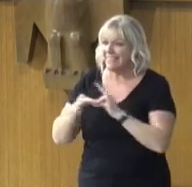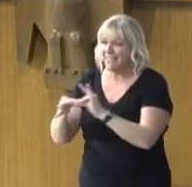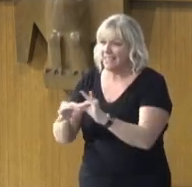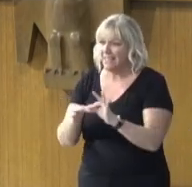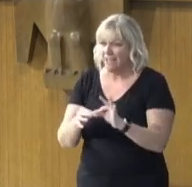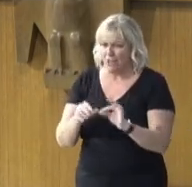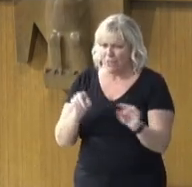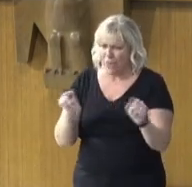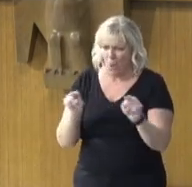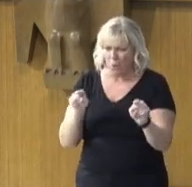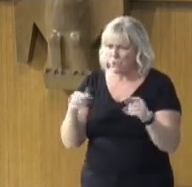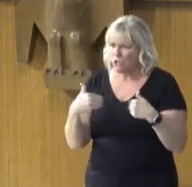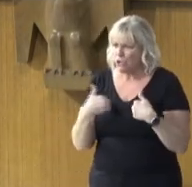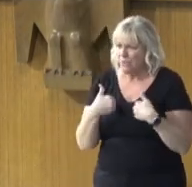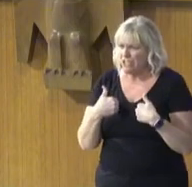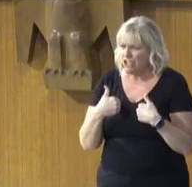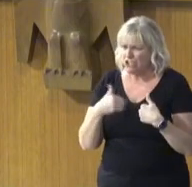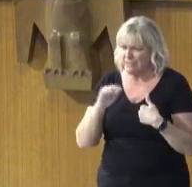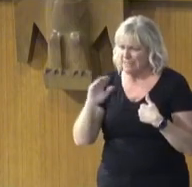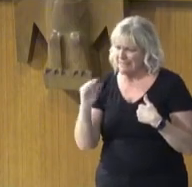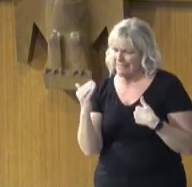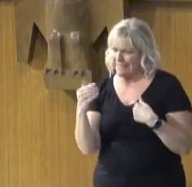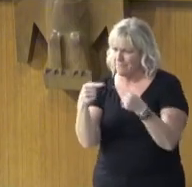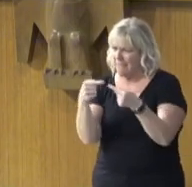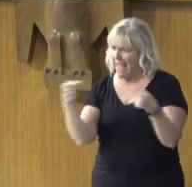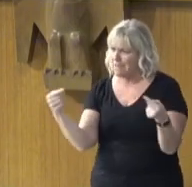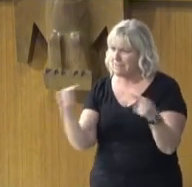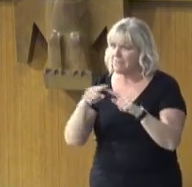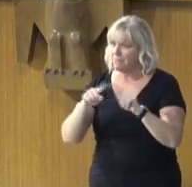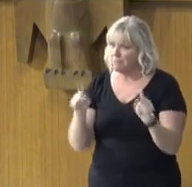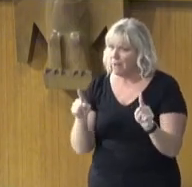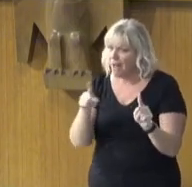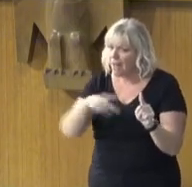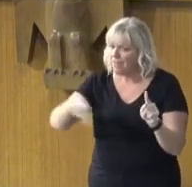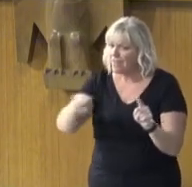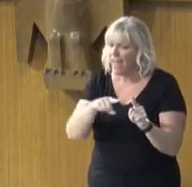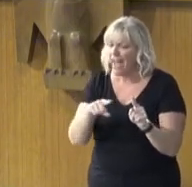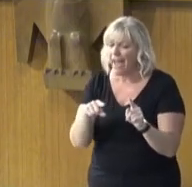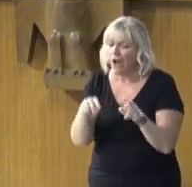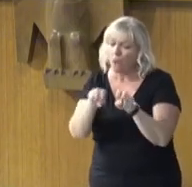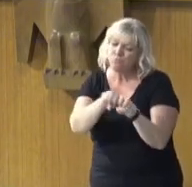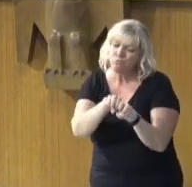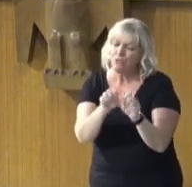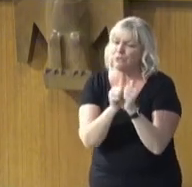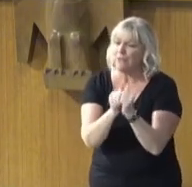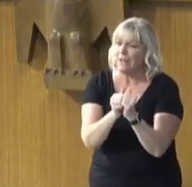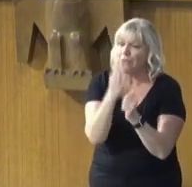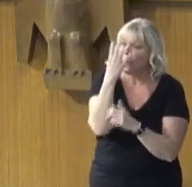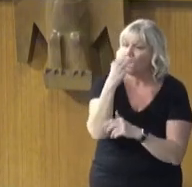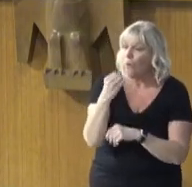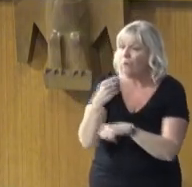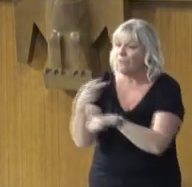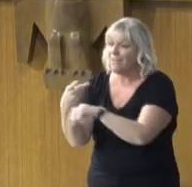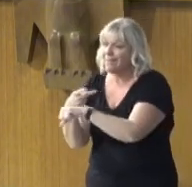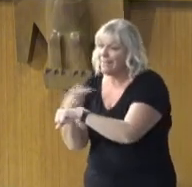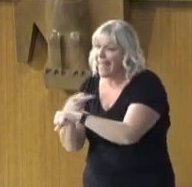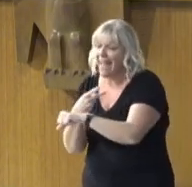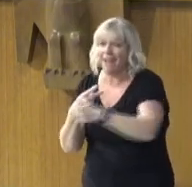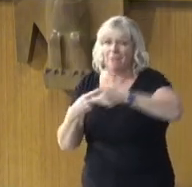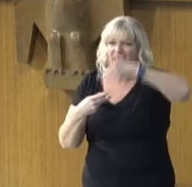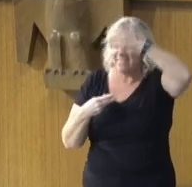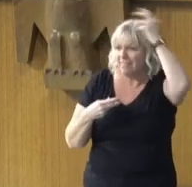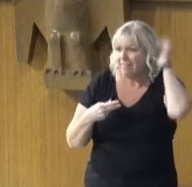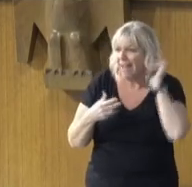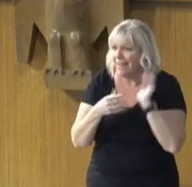enemies curl up together as friends. The wolf and the lamb. The lion and the